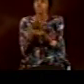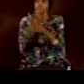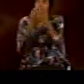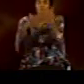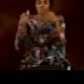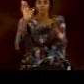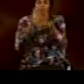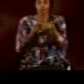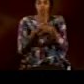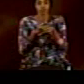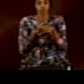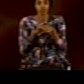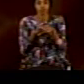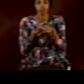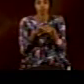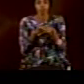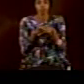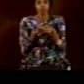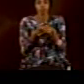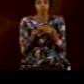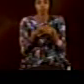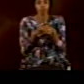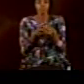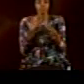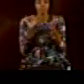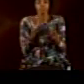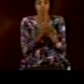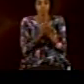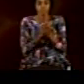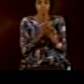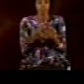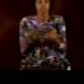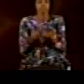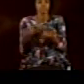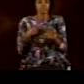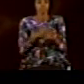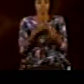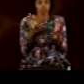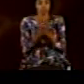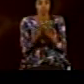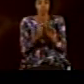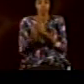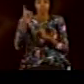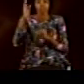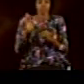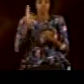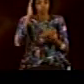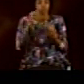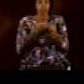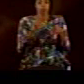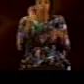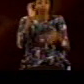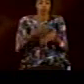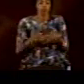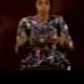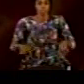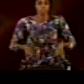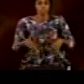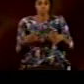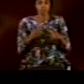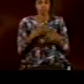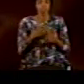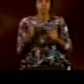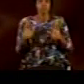we celebrate, God will keep touching lives. And miracles of